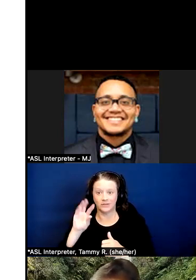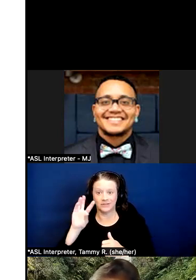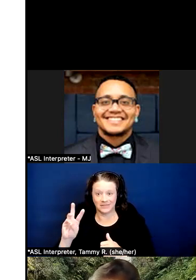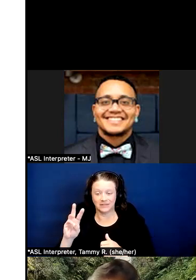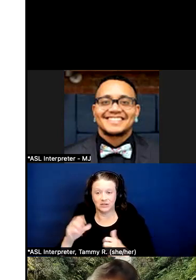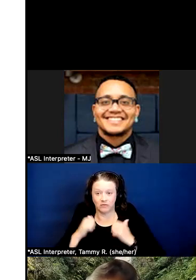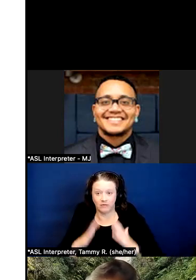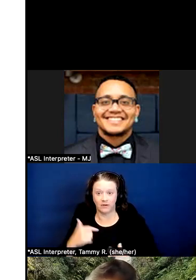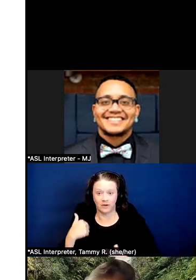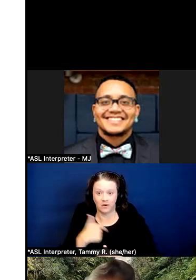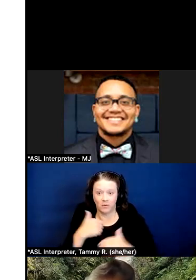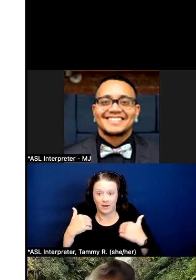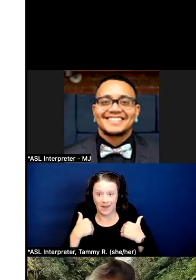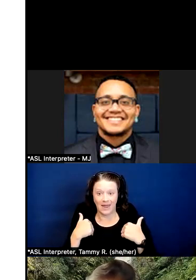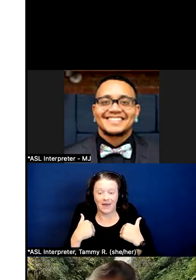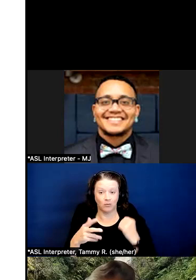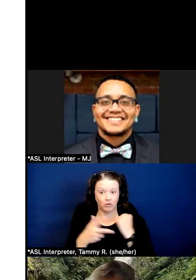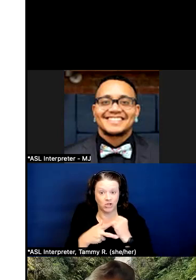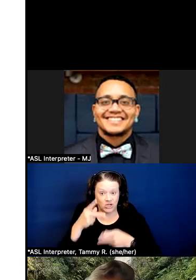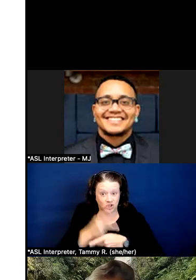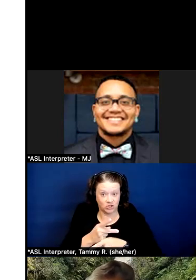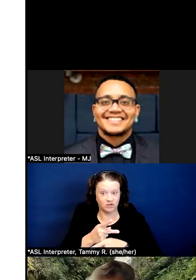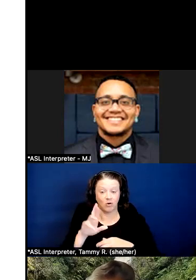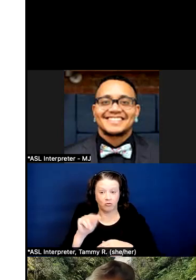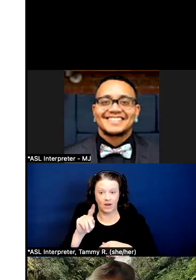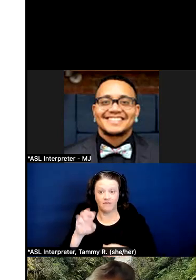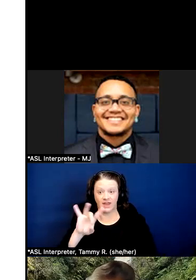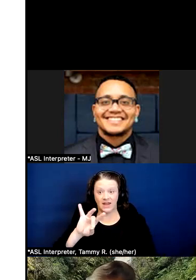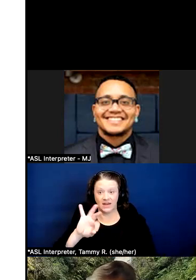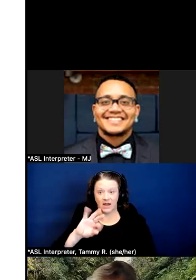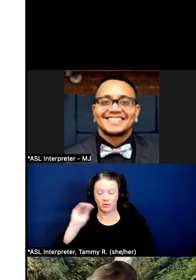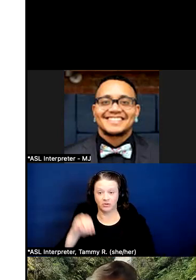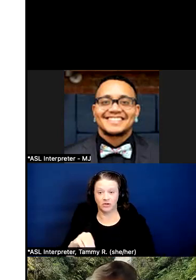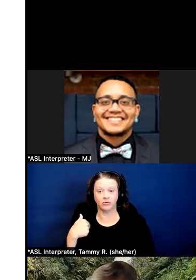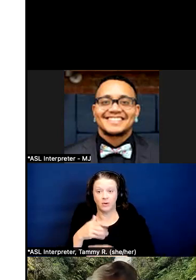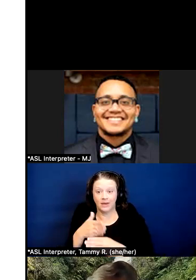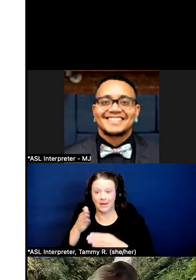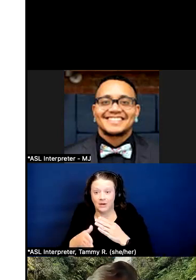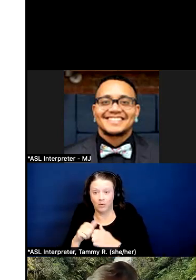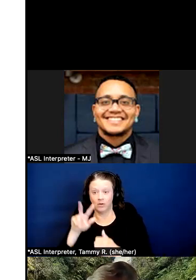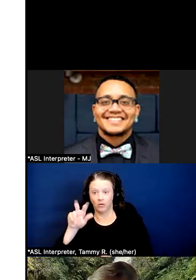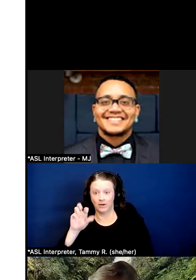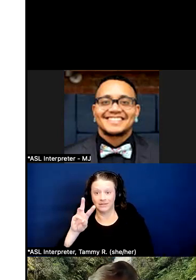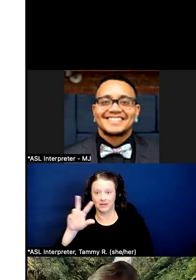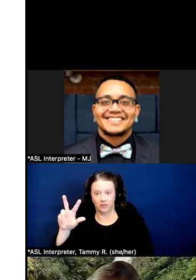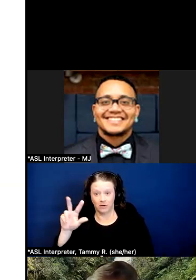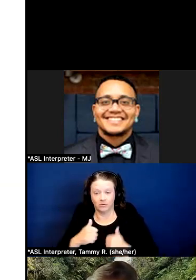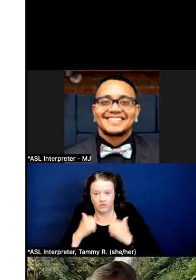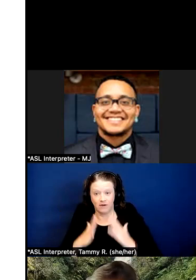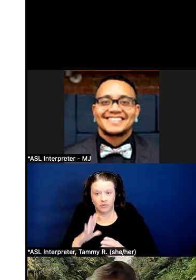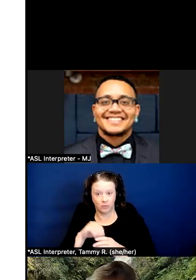retention rate of 89%. So we ended with 363 survivors in the sample.